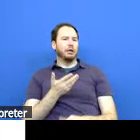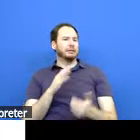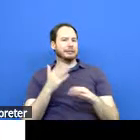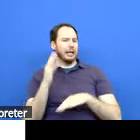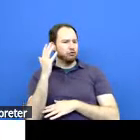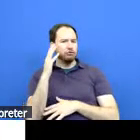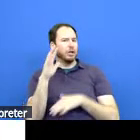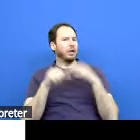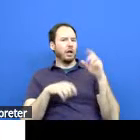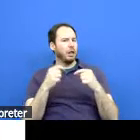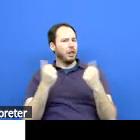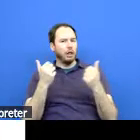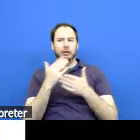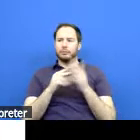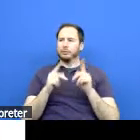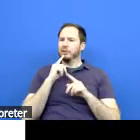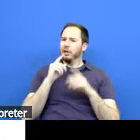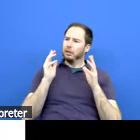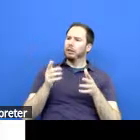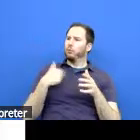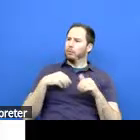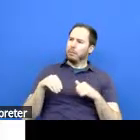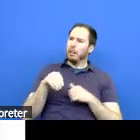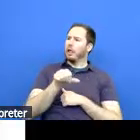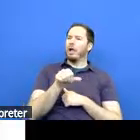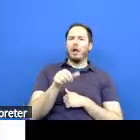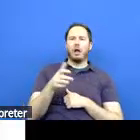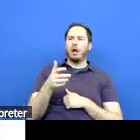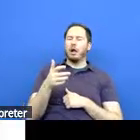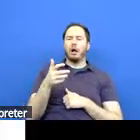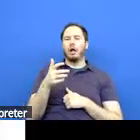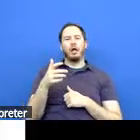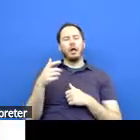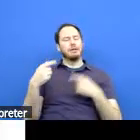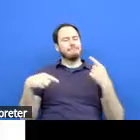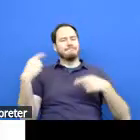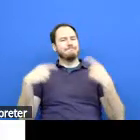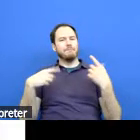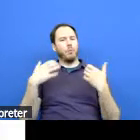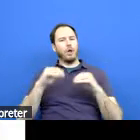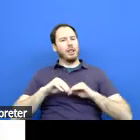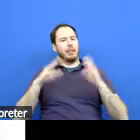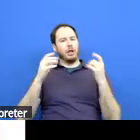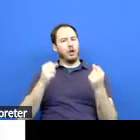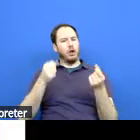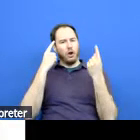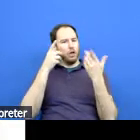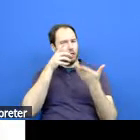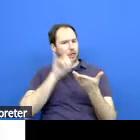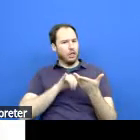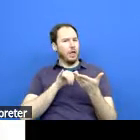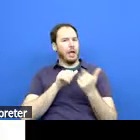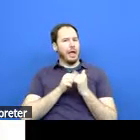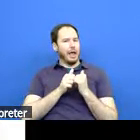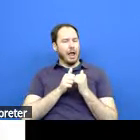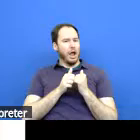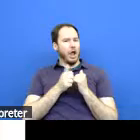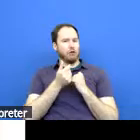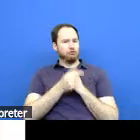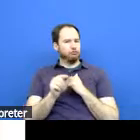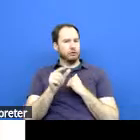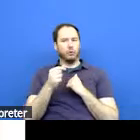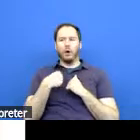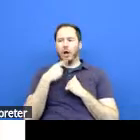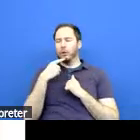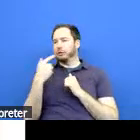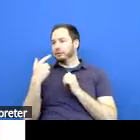and things like that. Other people have said we planted these trees, and they really want a clear understanding of what's going on there. So as I said that night, I'll say